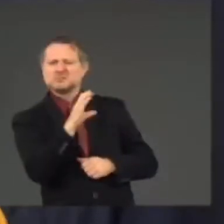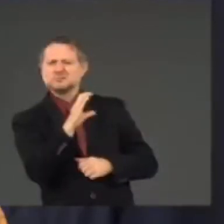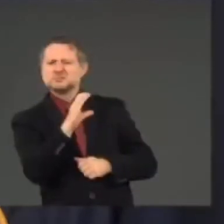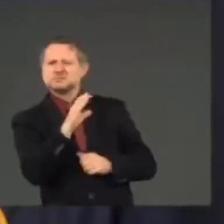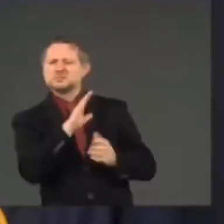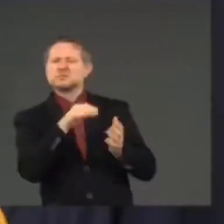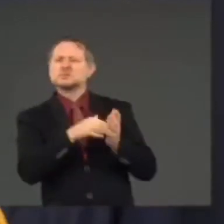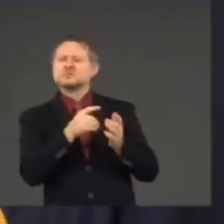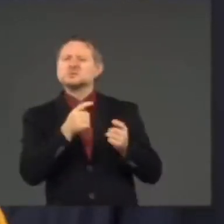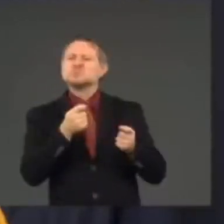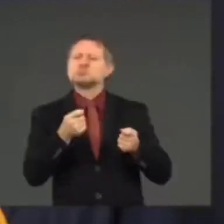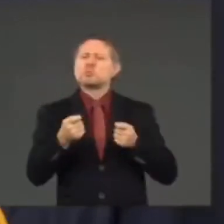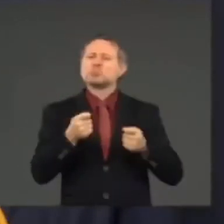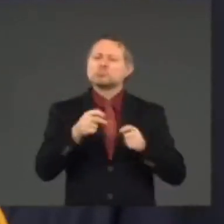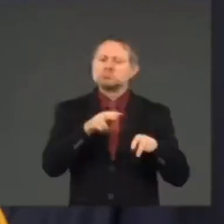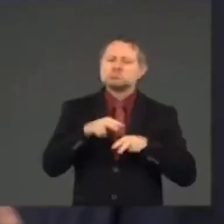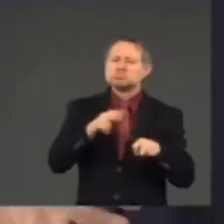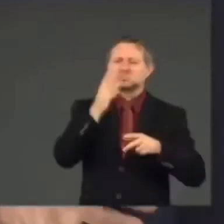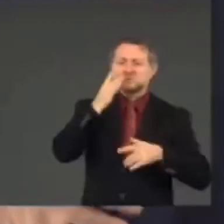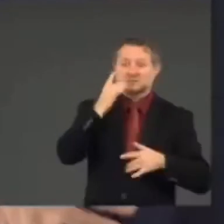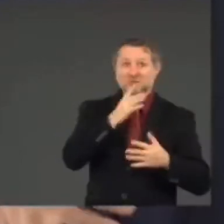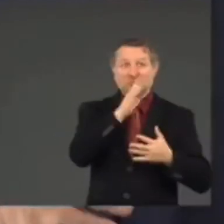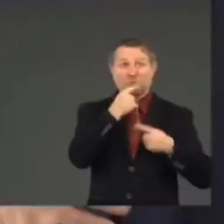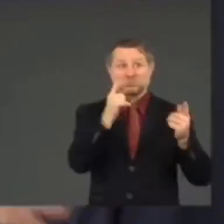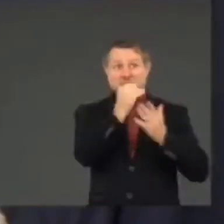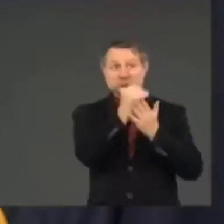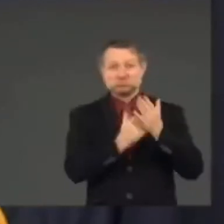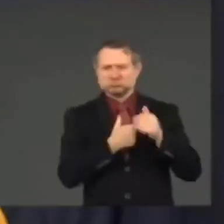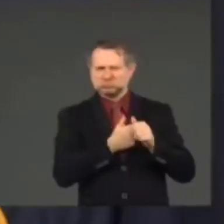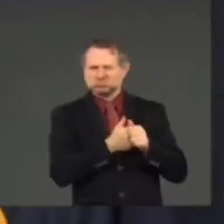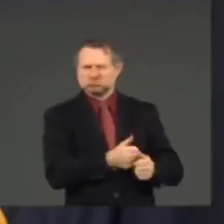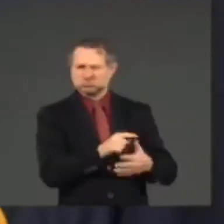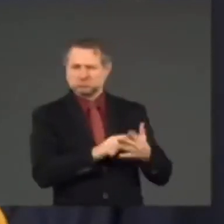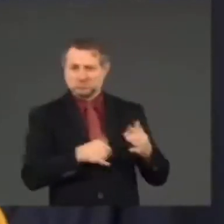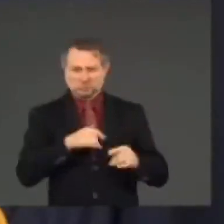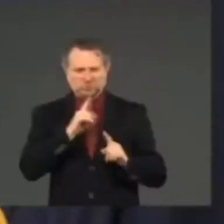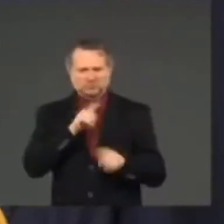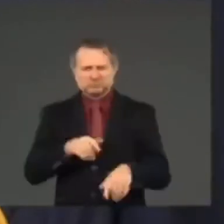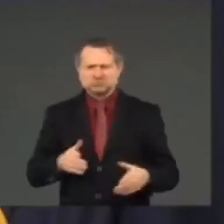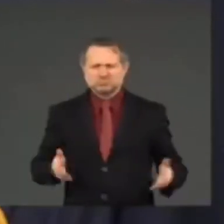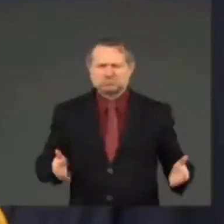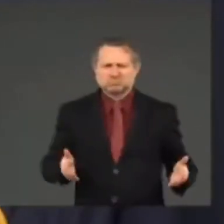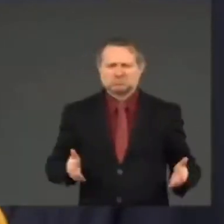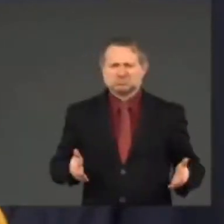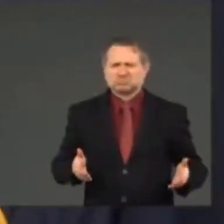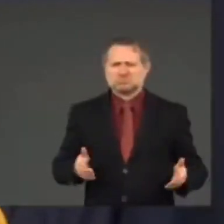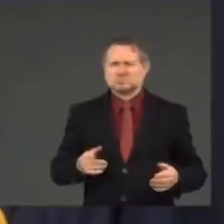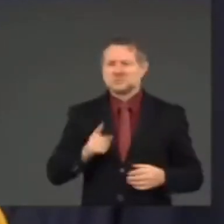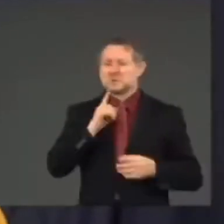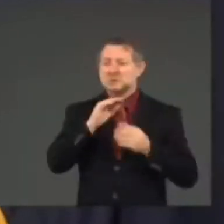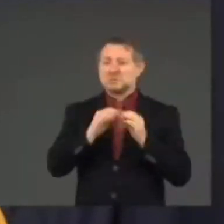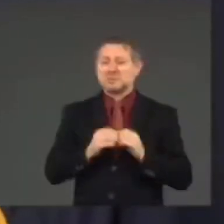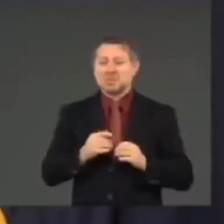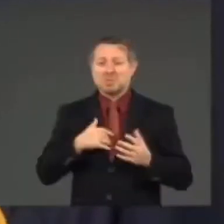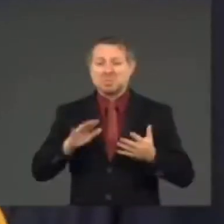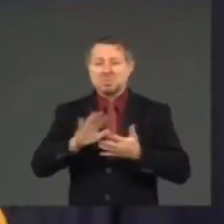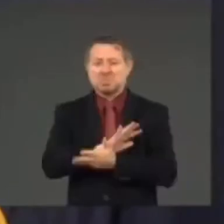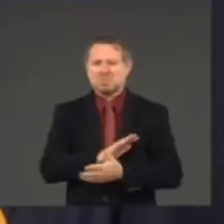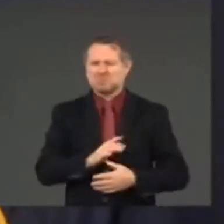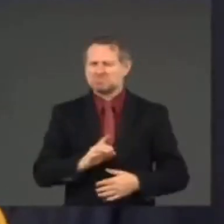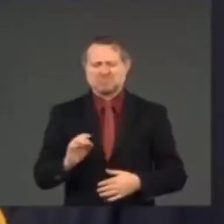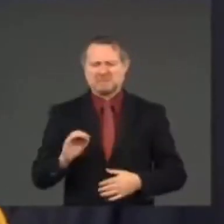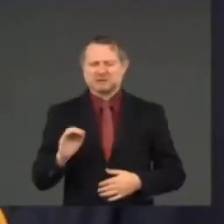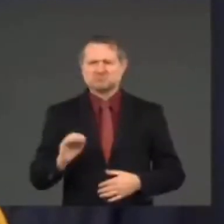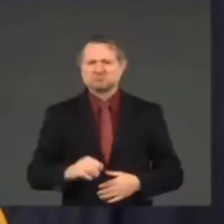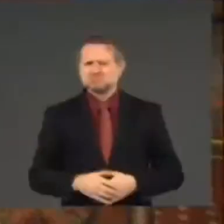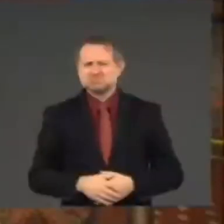CDC's guidance. Okay? That's that answer. No numbers were changed.